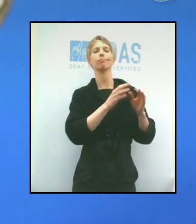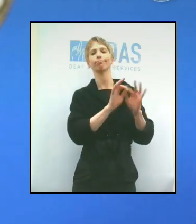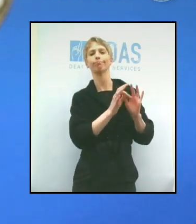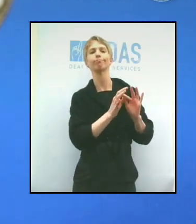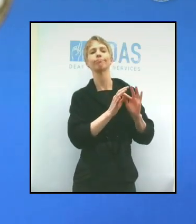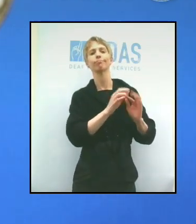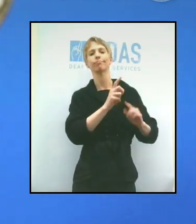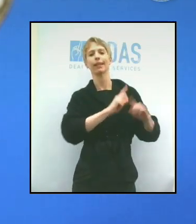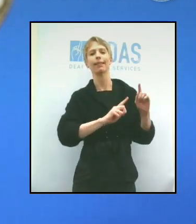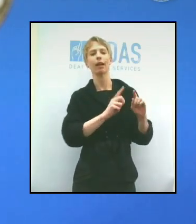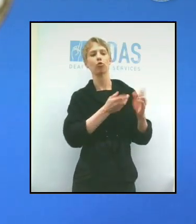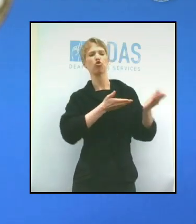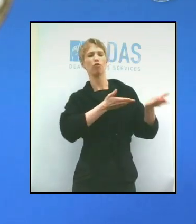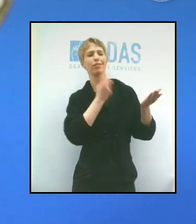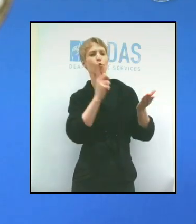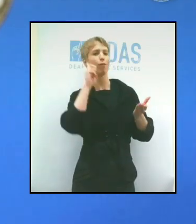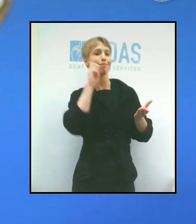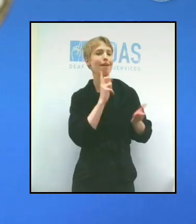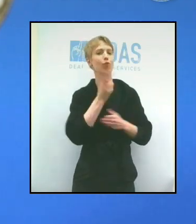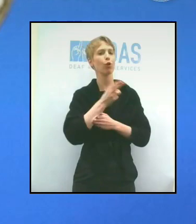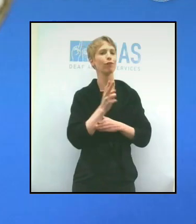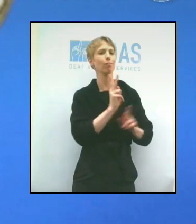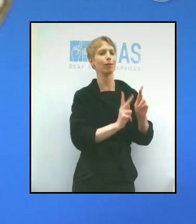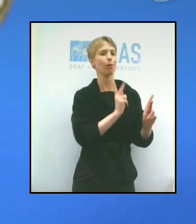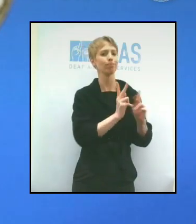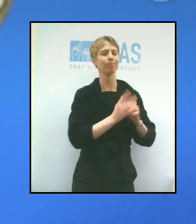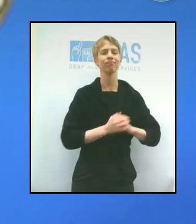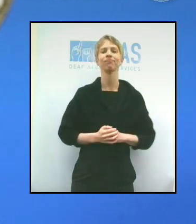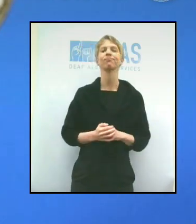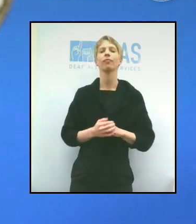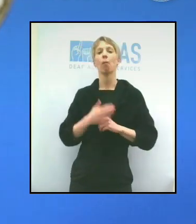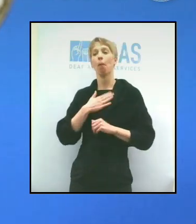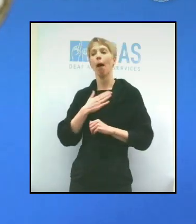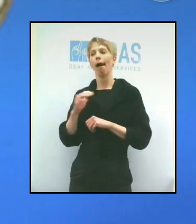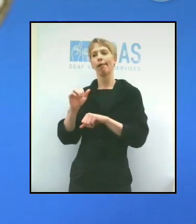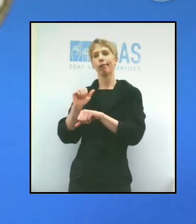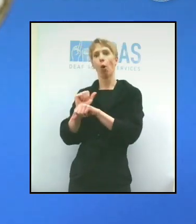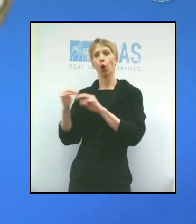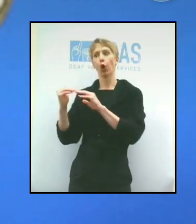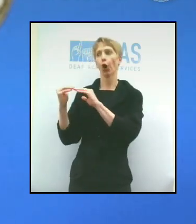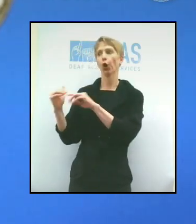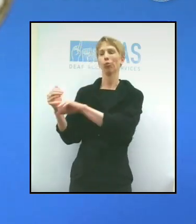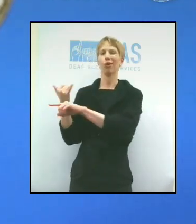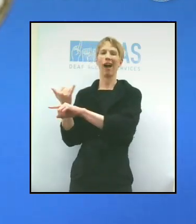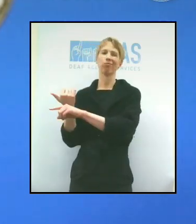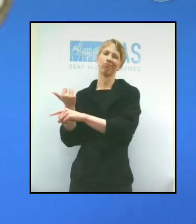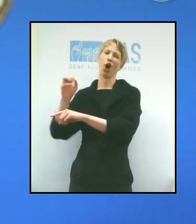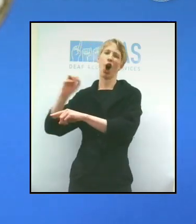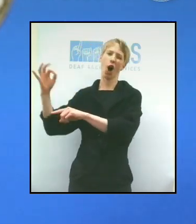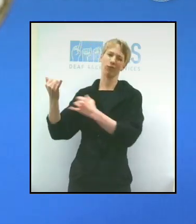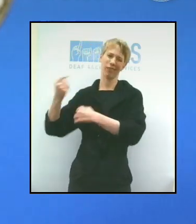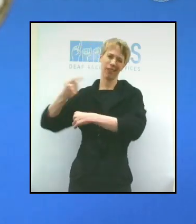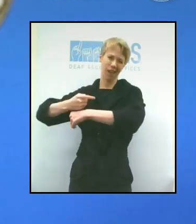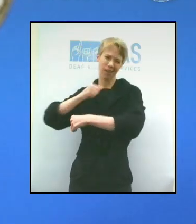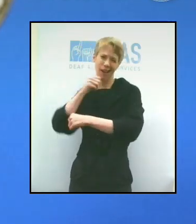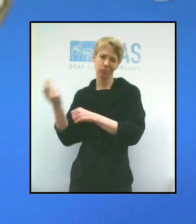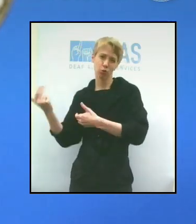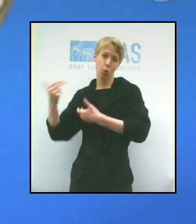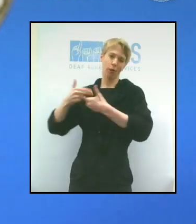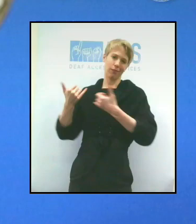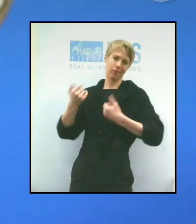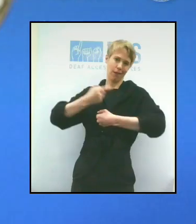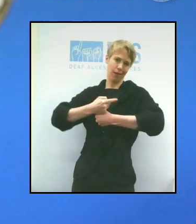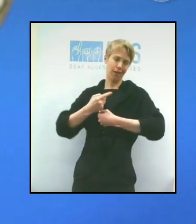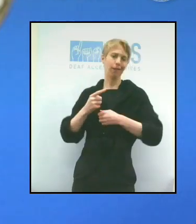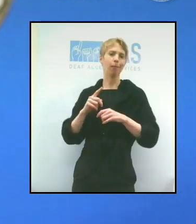solely today. Dr. Burstein is off, even though she's doing work, because I know she's been on a few phone conferences that I've already been on. The work is always